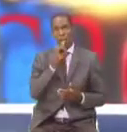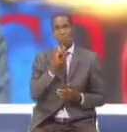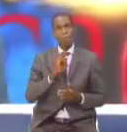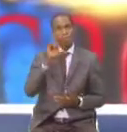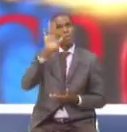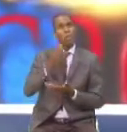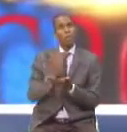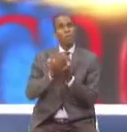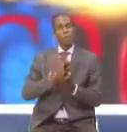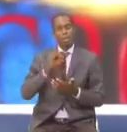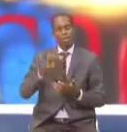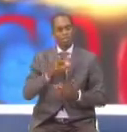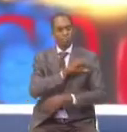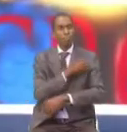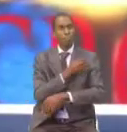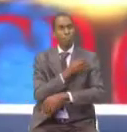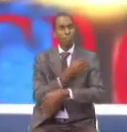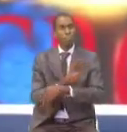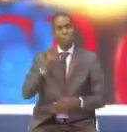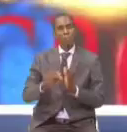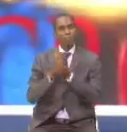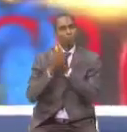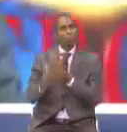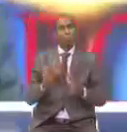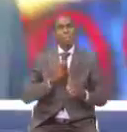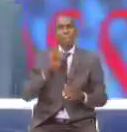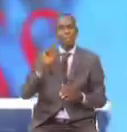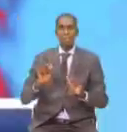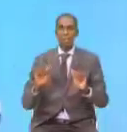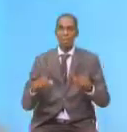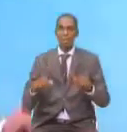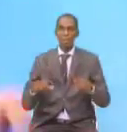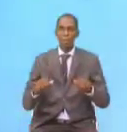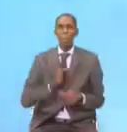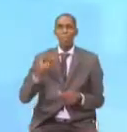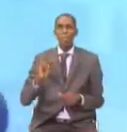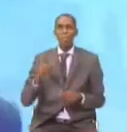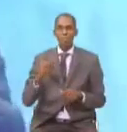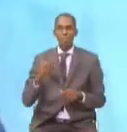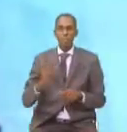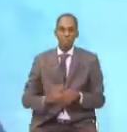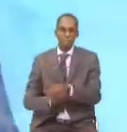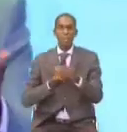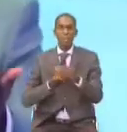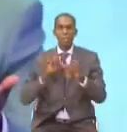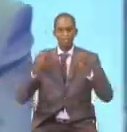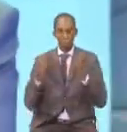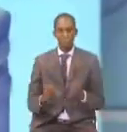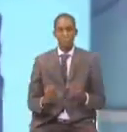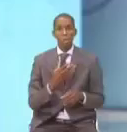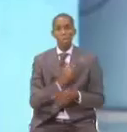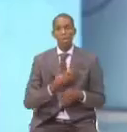I need strength. I need skill. I need ability. I need enablement. I need power. And then the